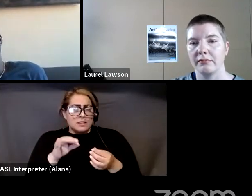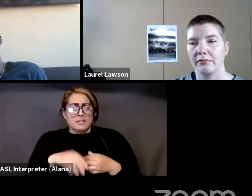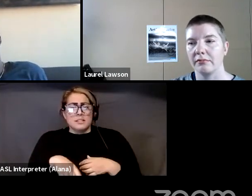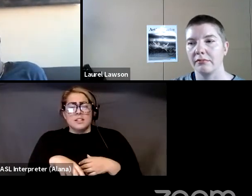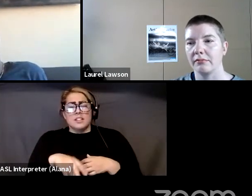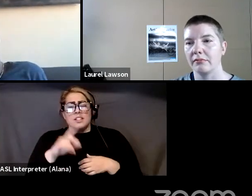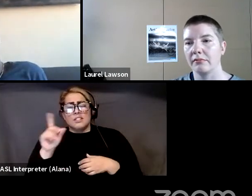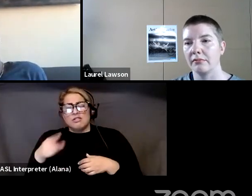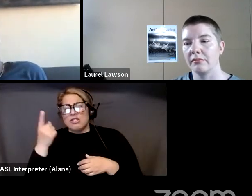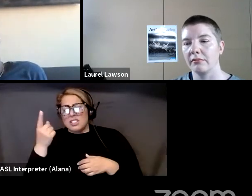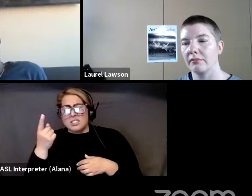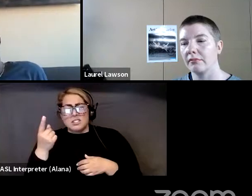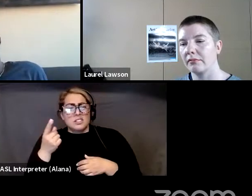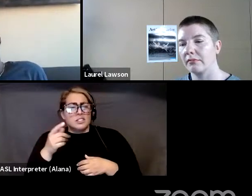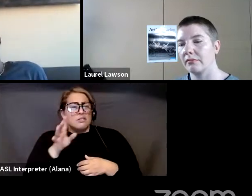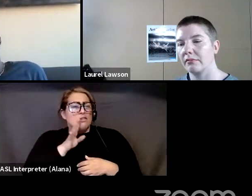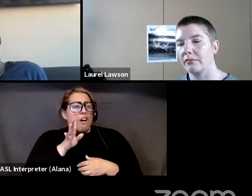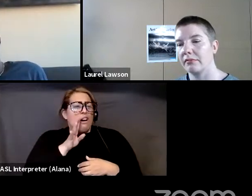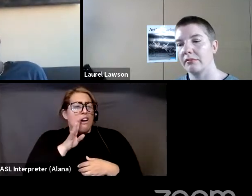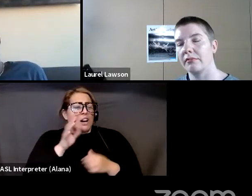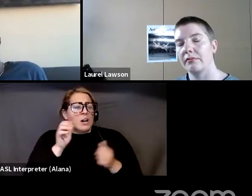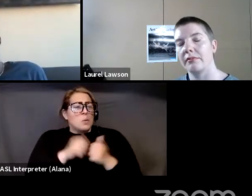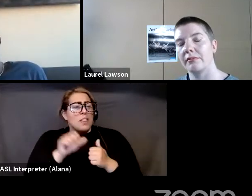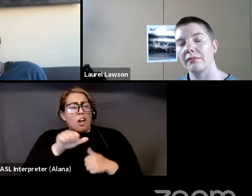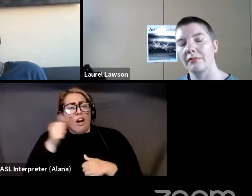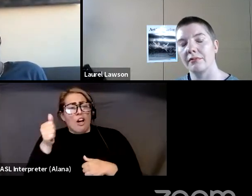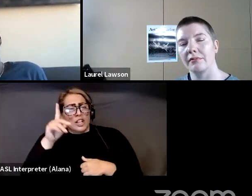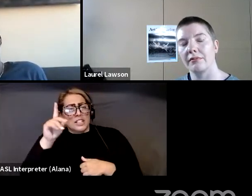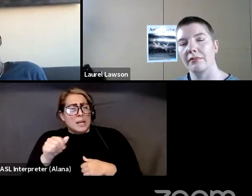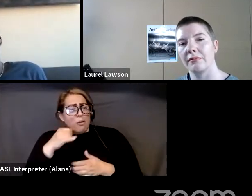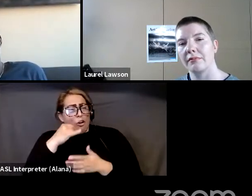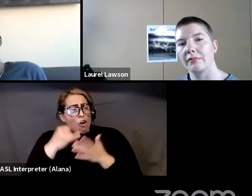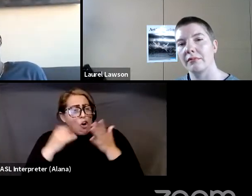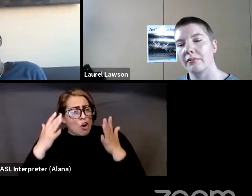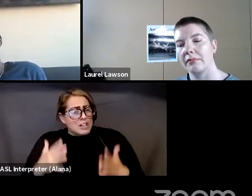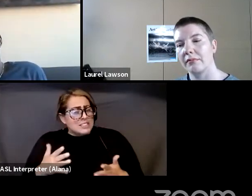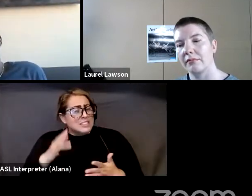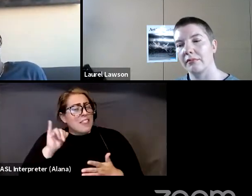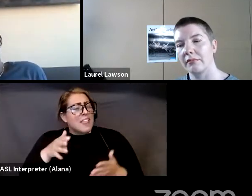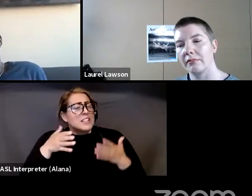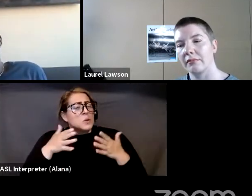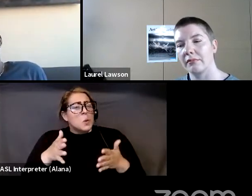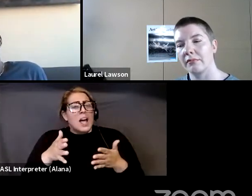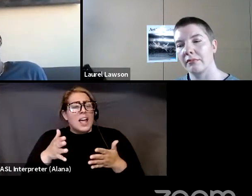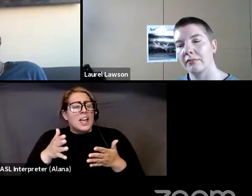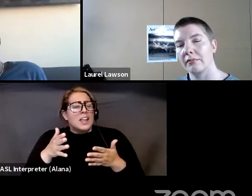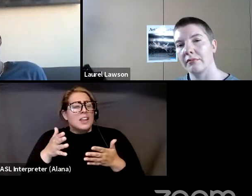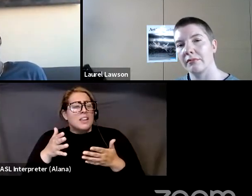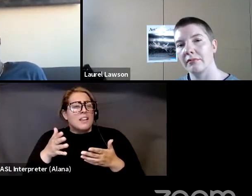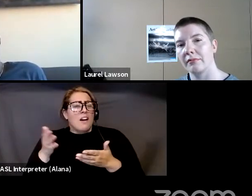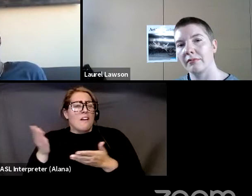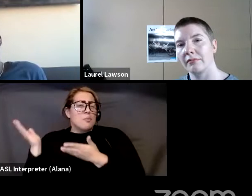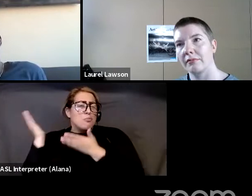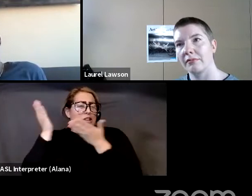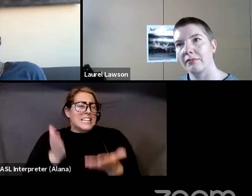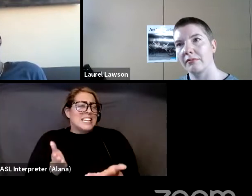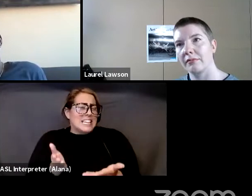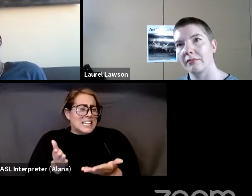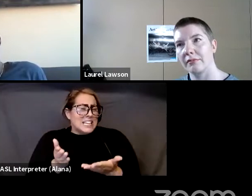talking with other disabled artists is a way of bringing in, because I find